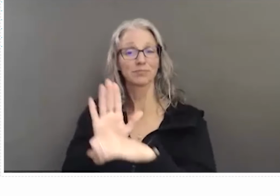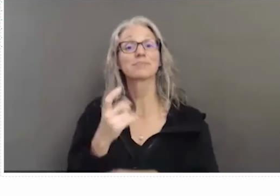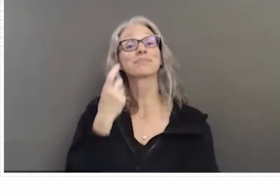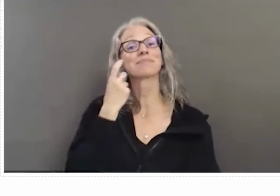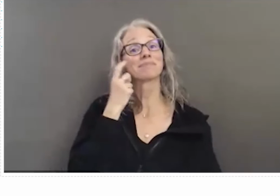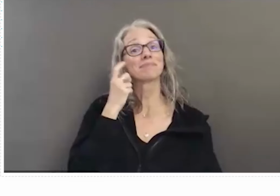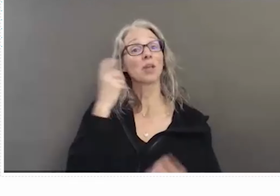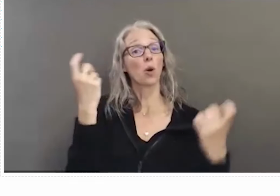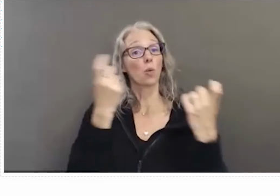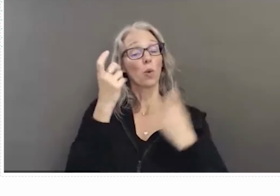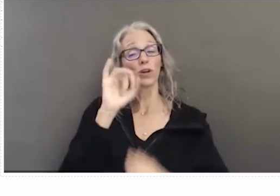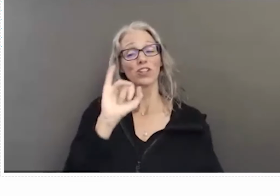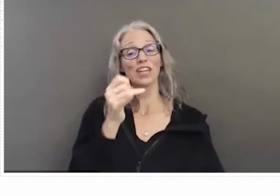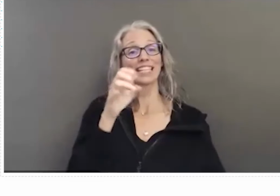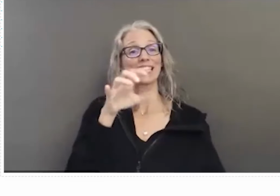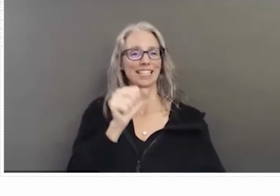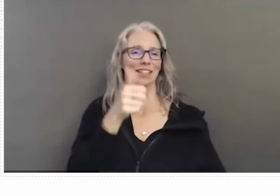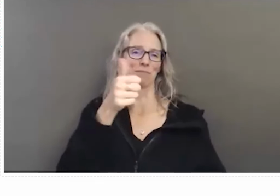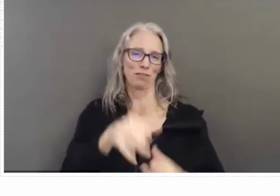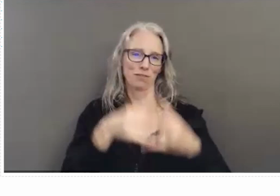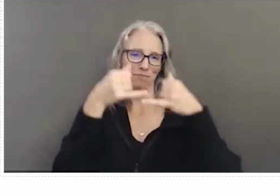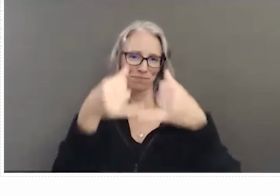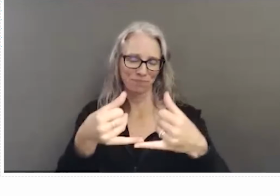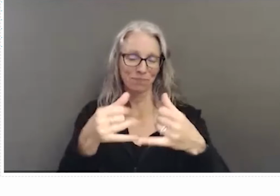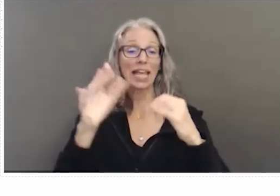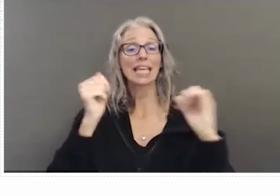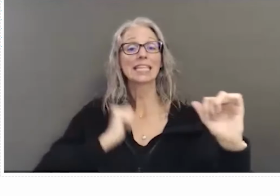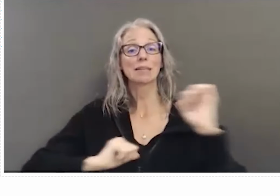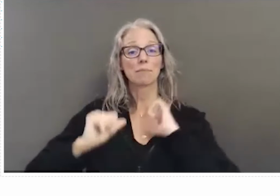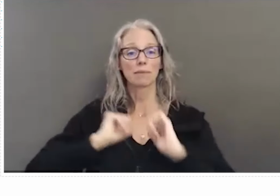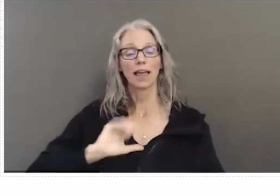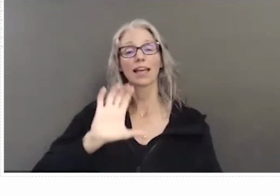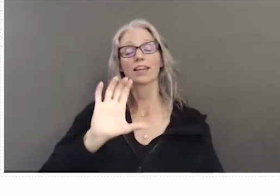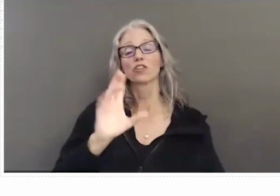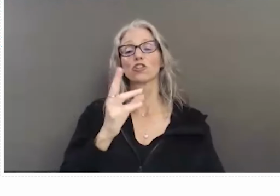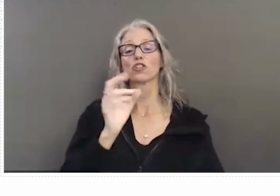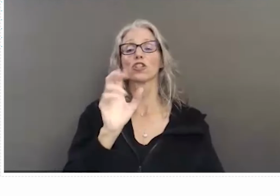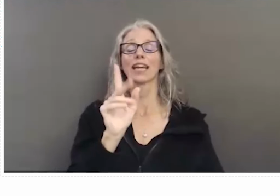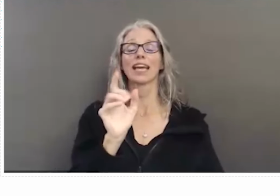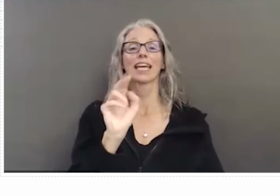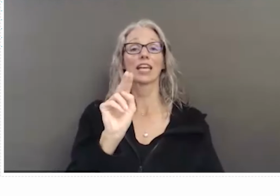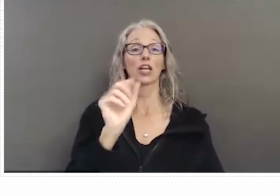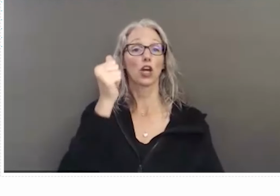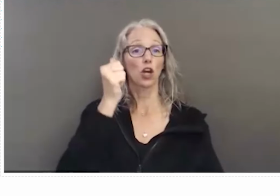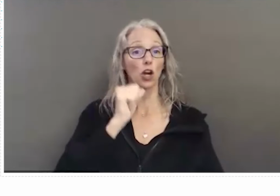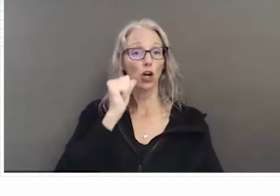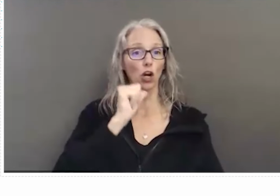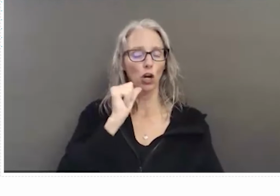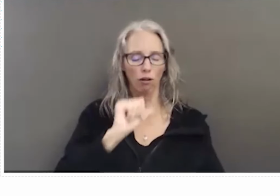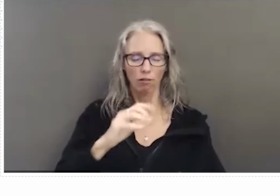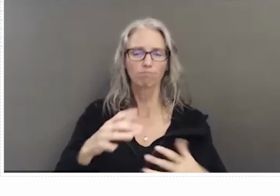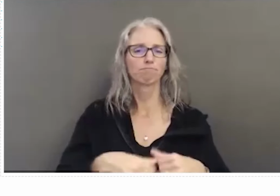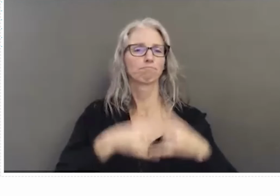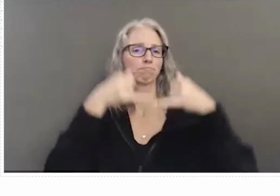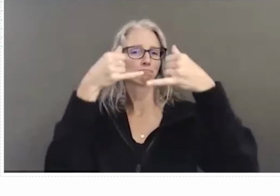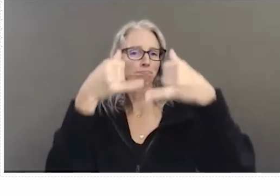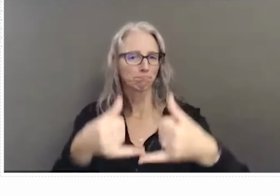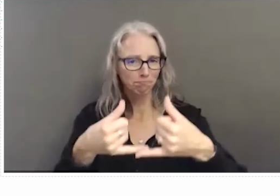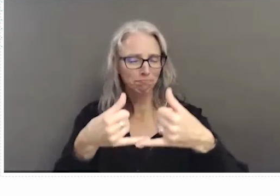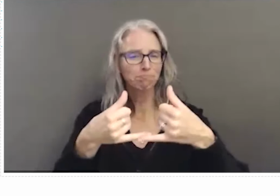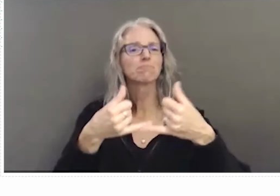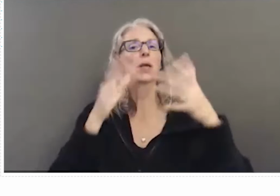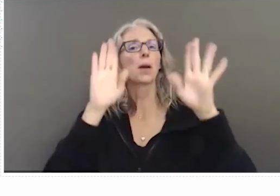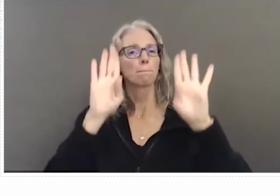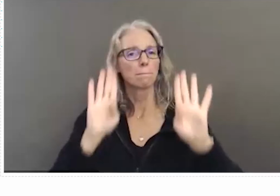Congrats. His play Chicken Girl won the Sydney Risk Award for Outstanding Original Play by an Emerging Playwright.